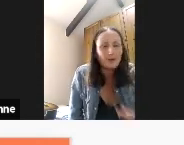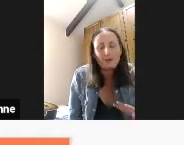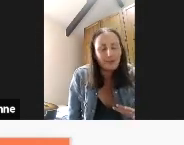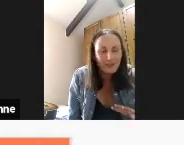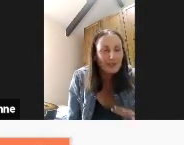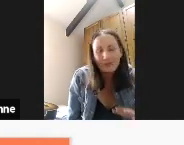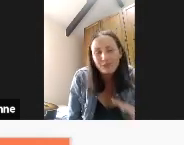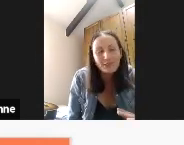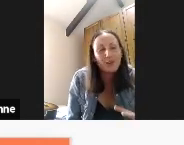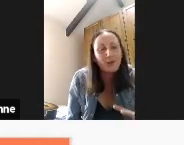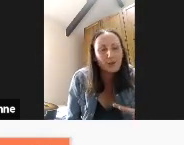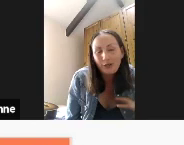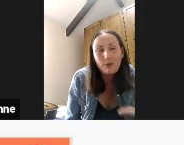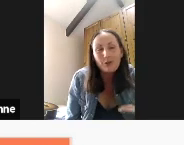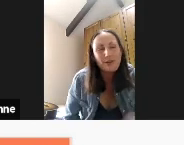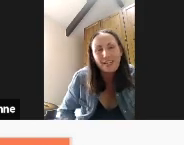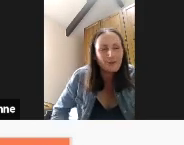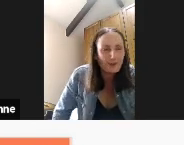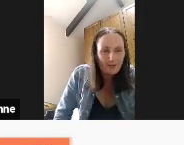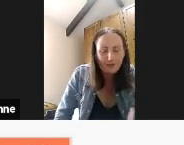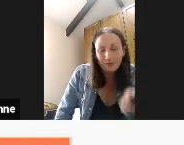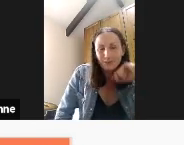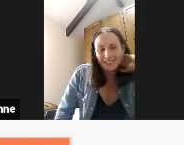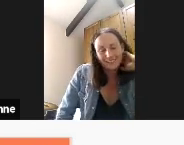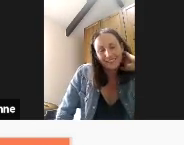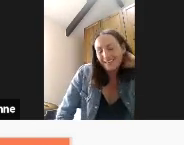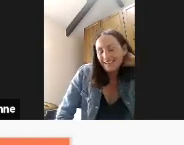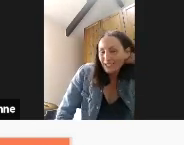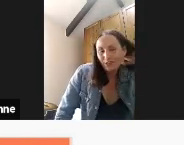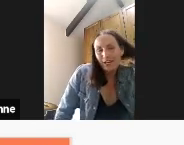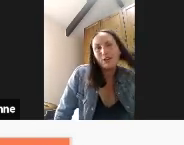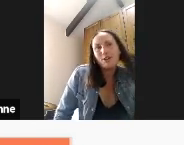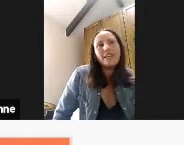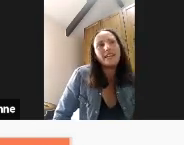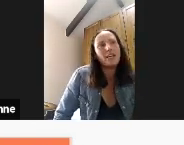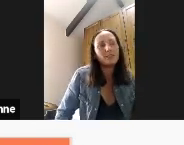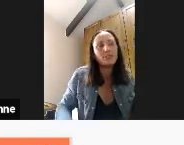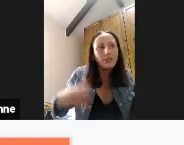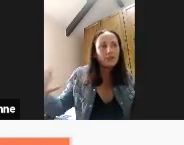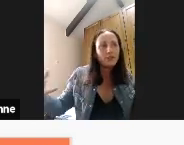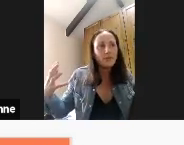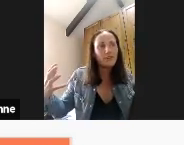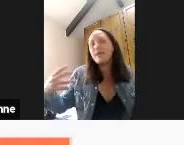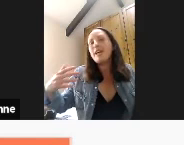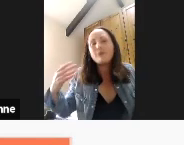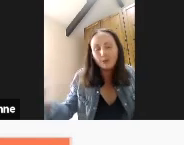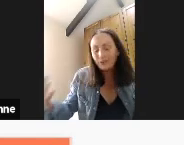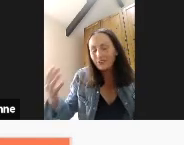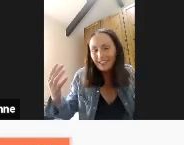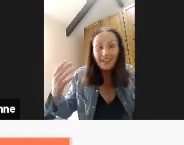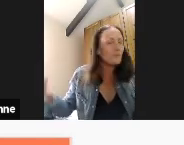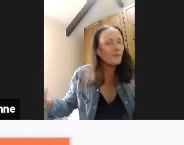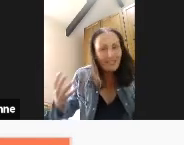not what we want to do. It's not our goal. We don't want to be the Amazon of the food sector. So how do we enable a diverse economy of